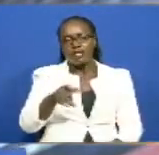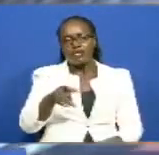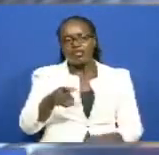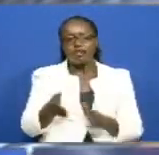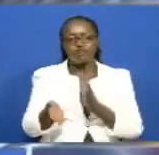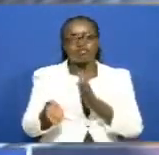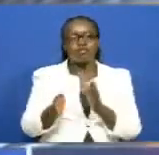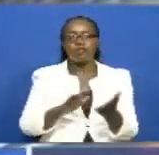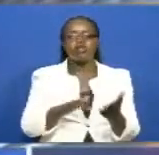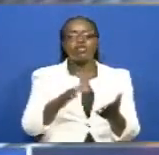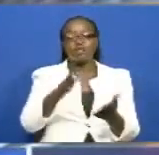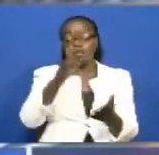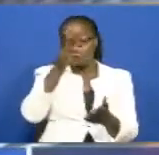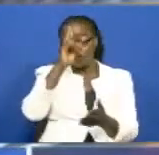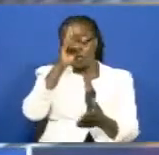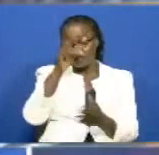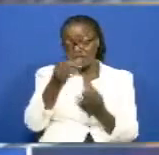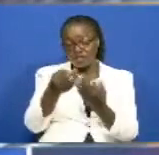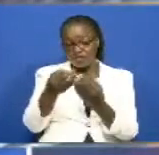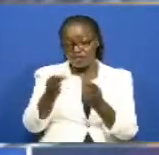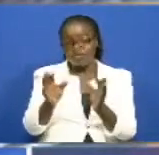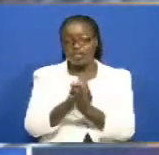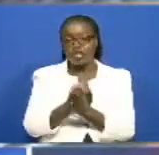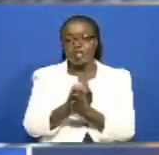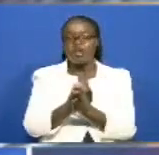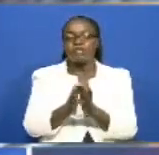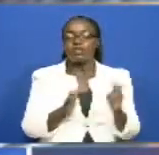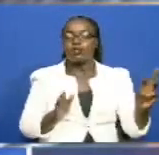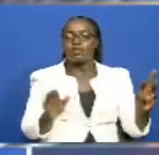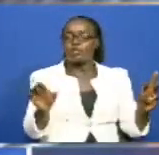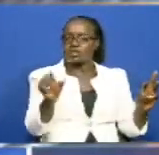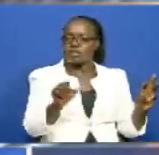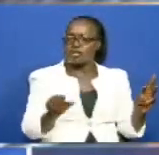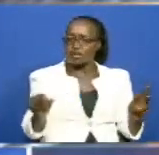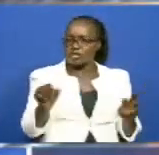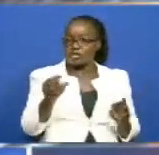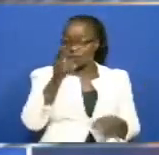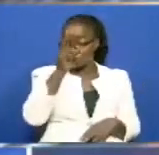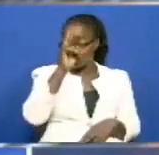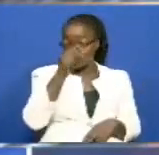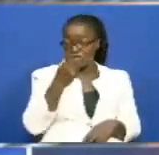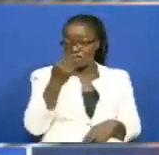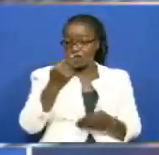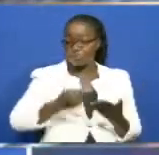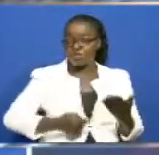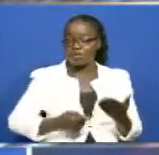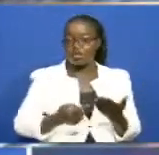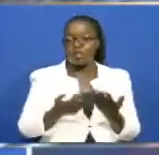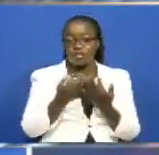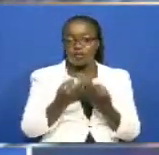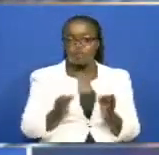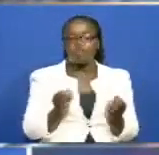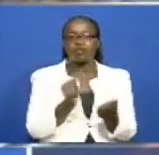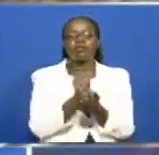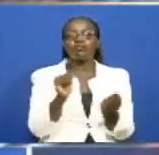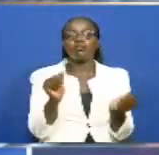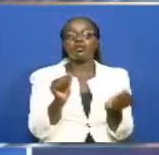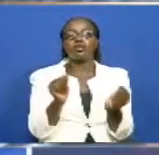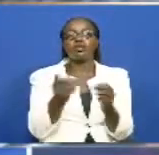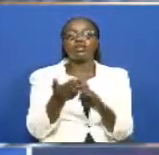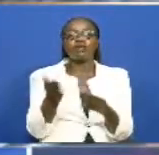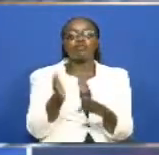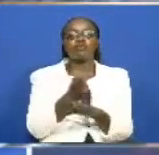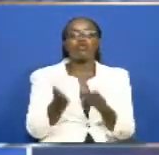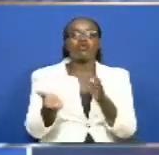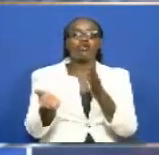he was released by police. Western Region Police Boss Peris Muthoni says the victim was released on a bond before he met